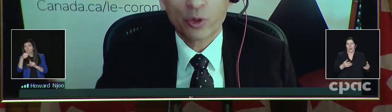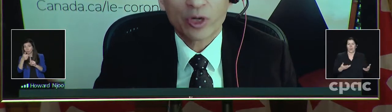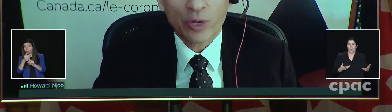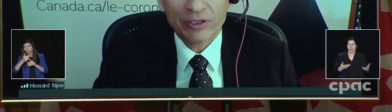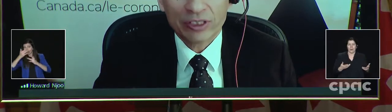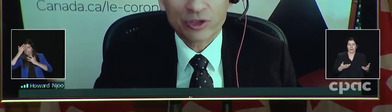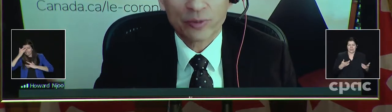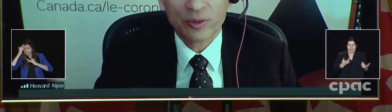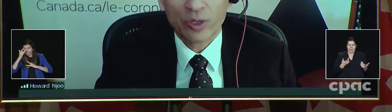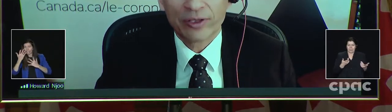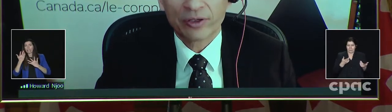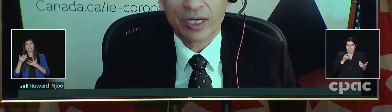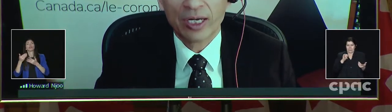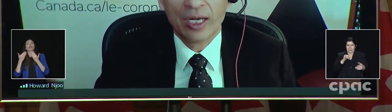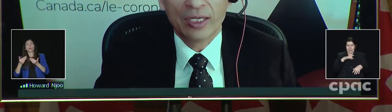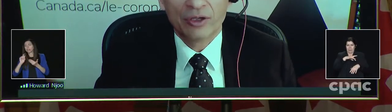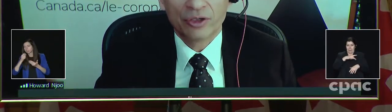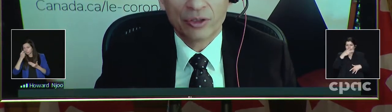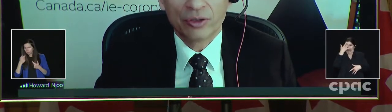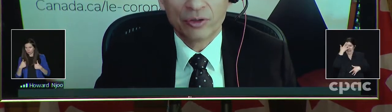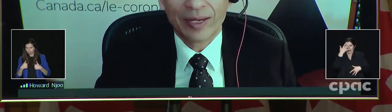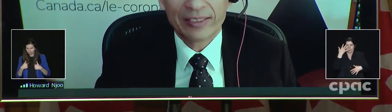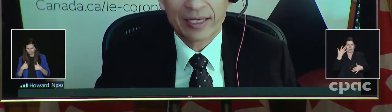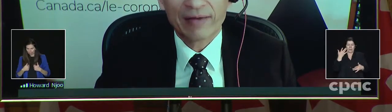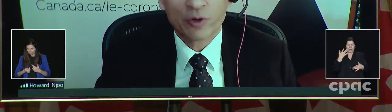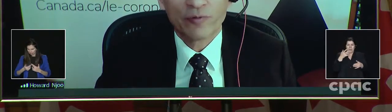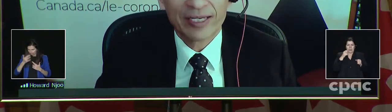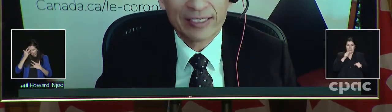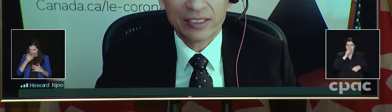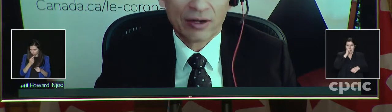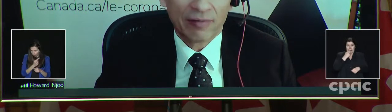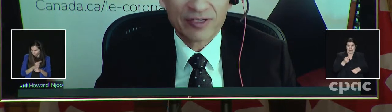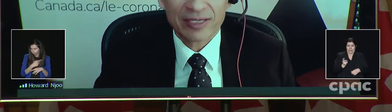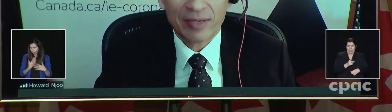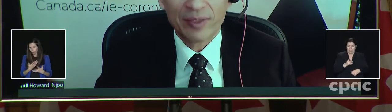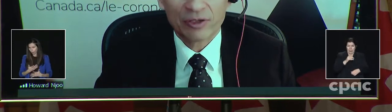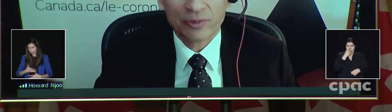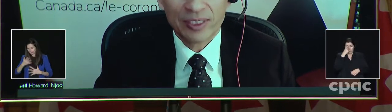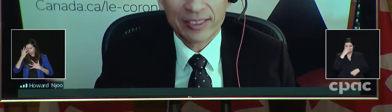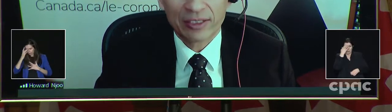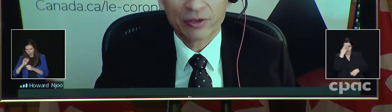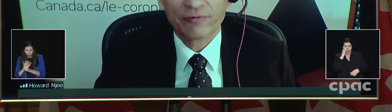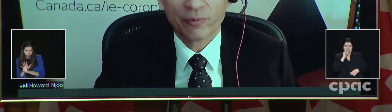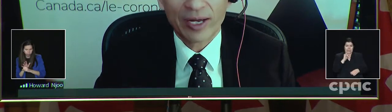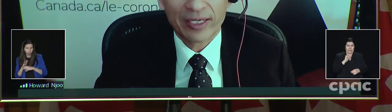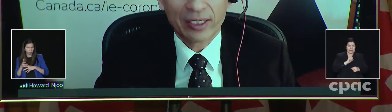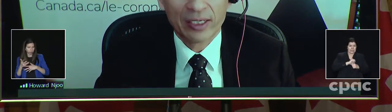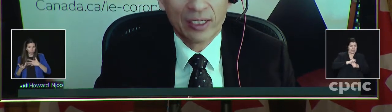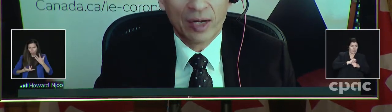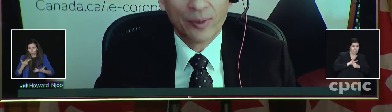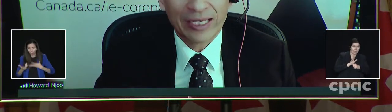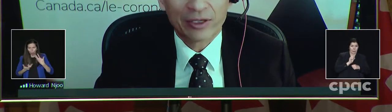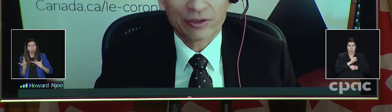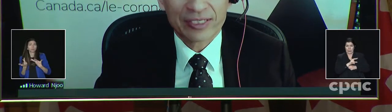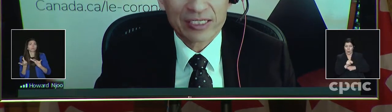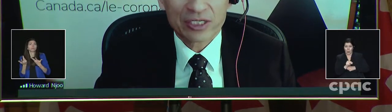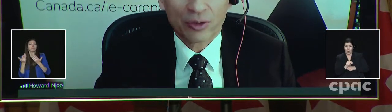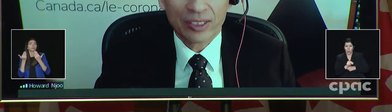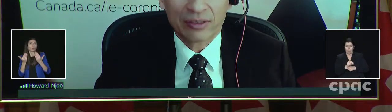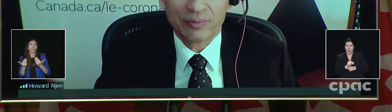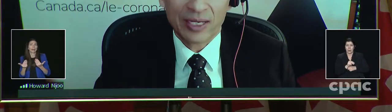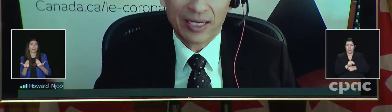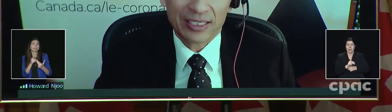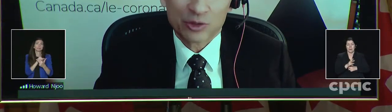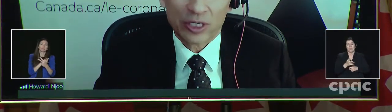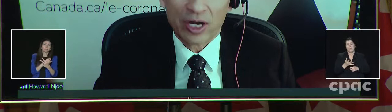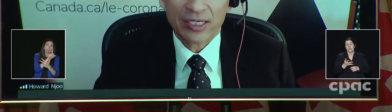maybe a quick way to determine whether you might have COVID-19. Obviously, maybe it could be then confirmed by a molecular test. So